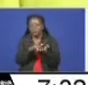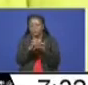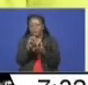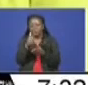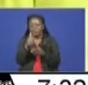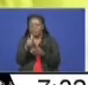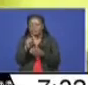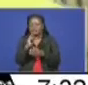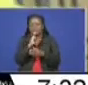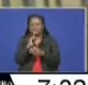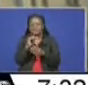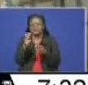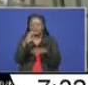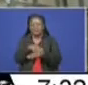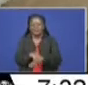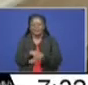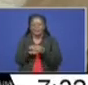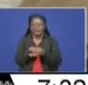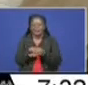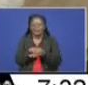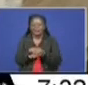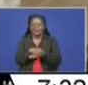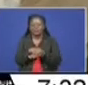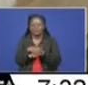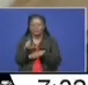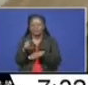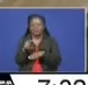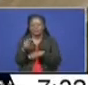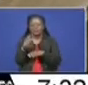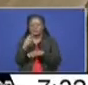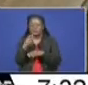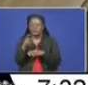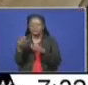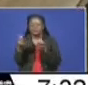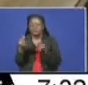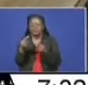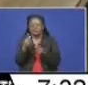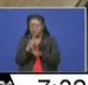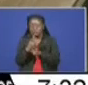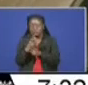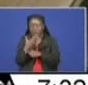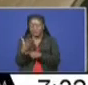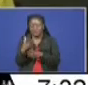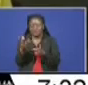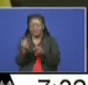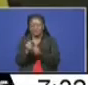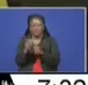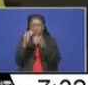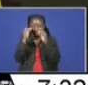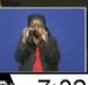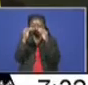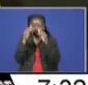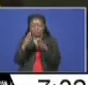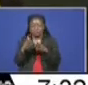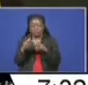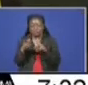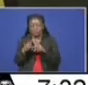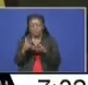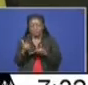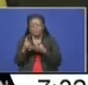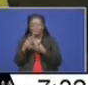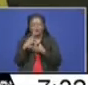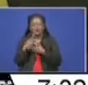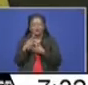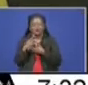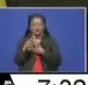yet poised student says she did the noble thing and got a tutor to improve on her weakness. My grades have gotten better. I can